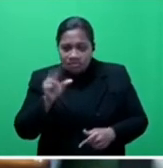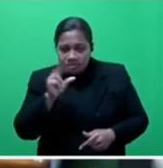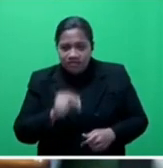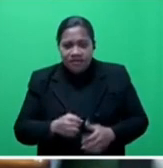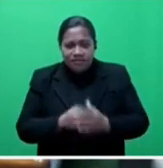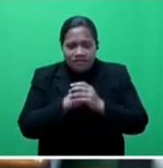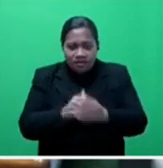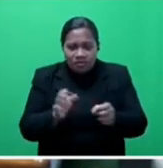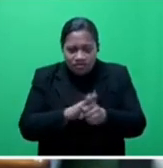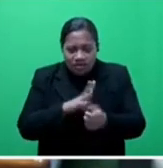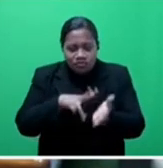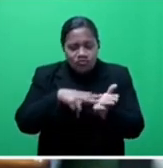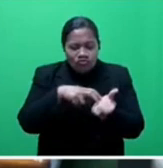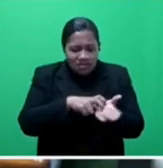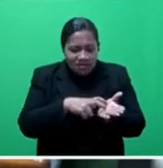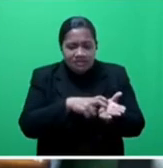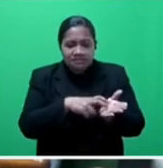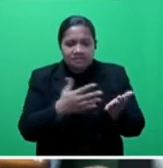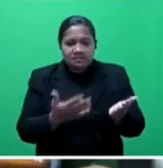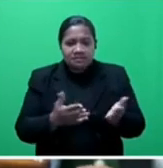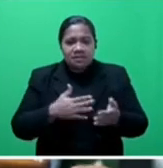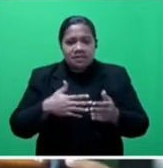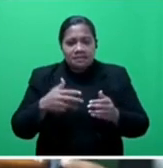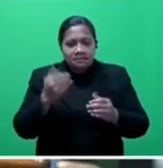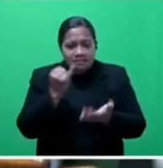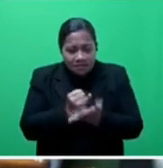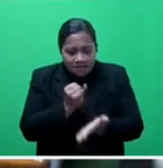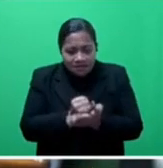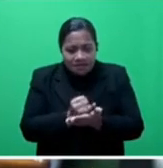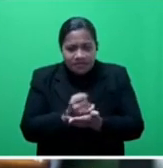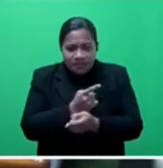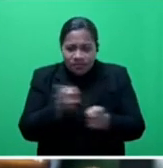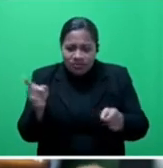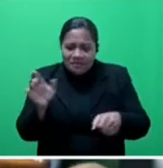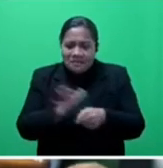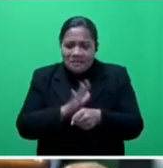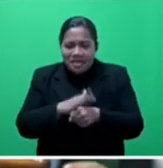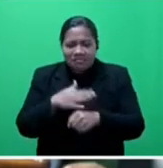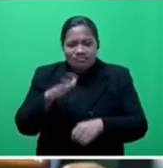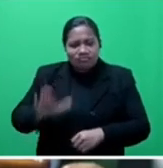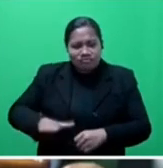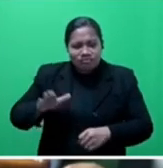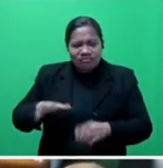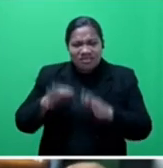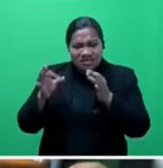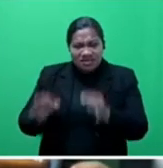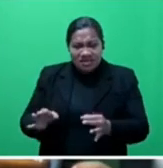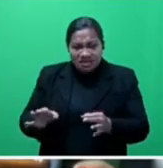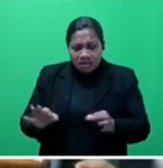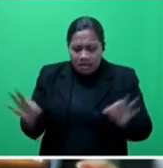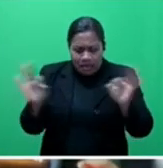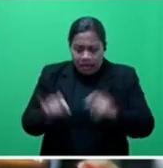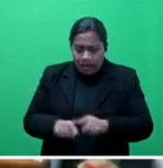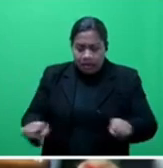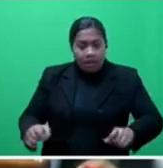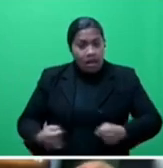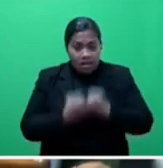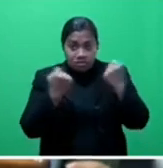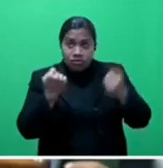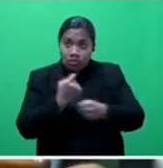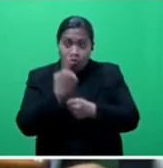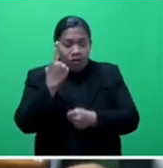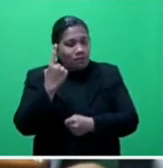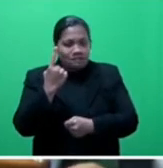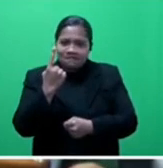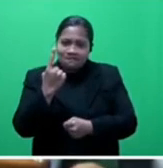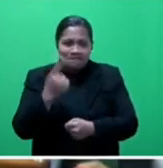weaknesses, mistakes you have made, poor decisions, none of them are accidents to God.